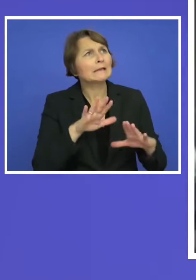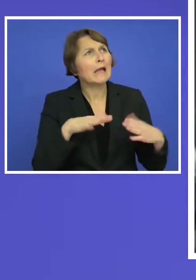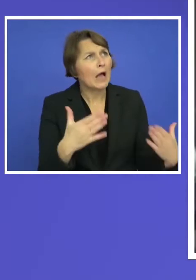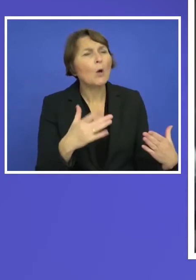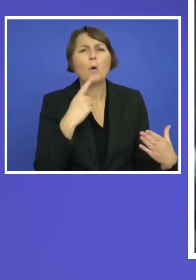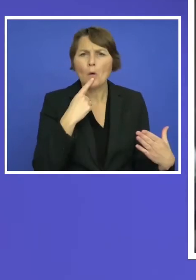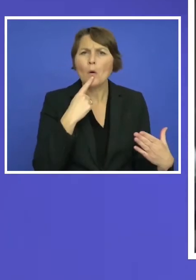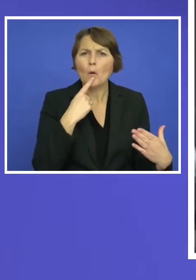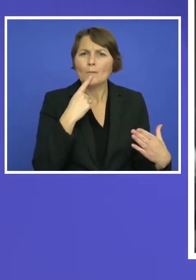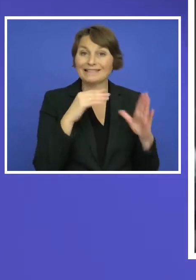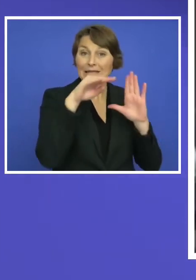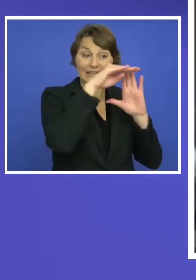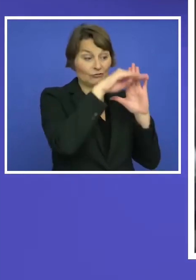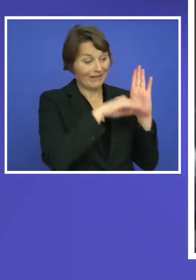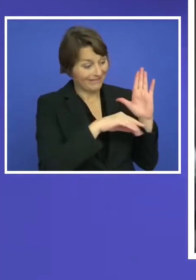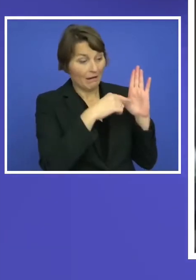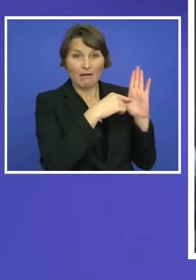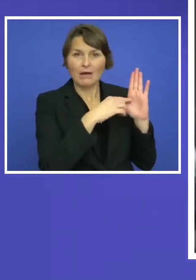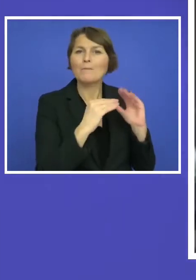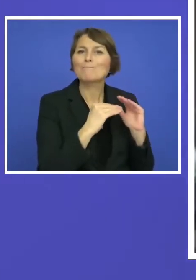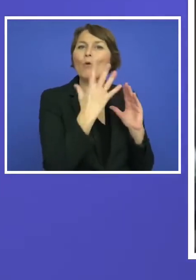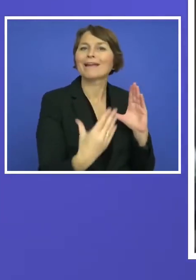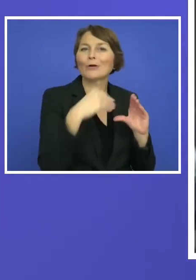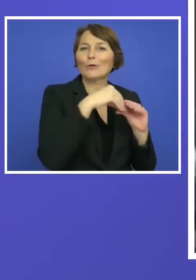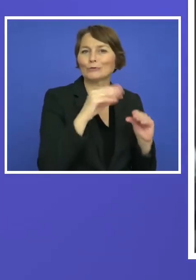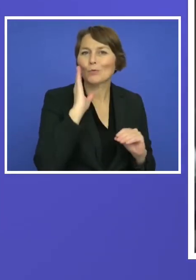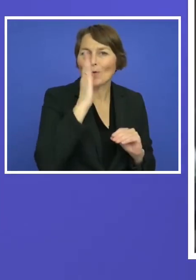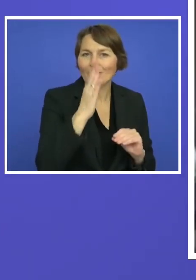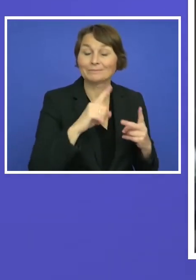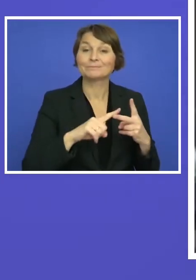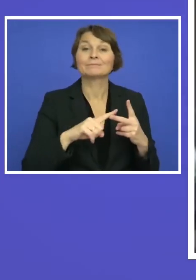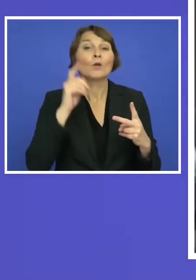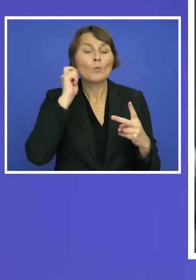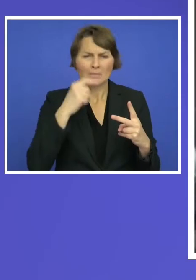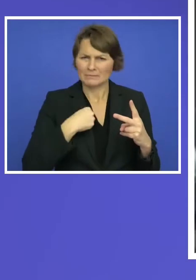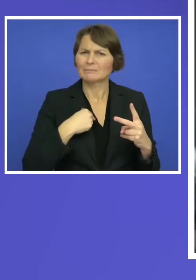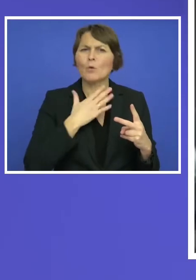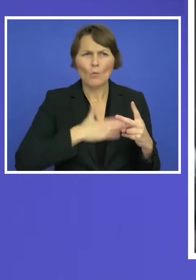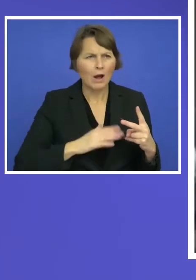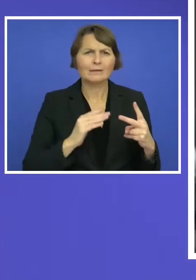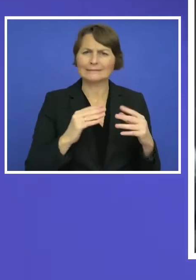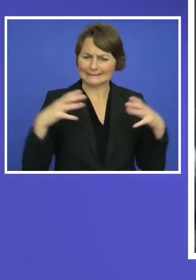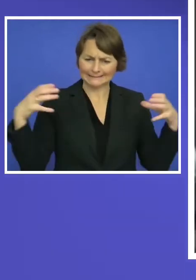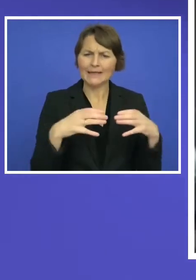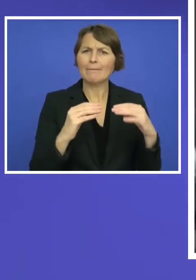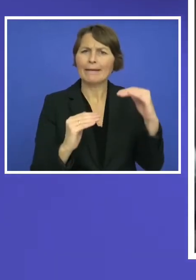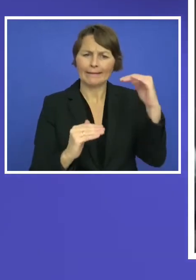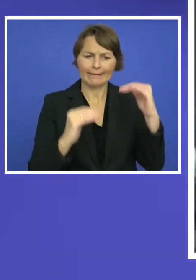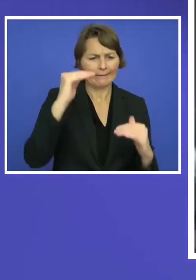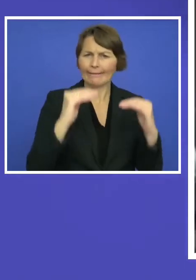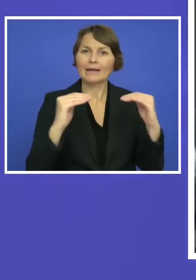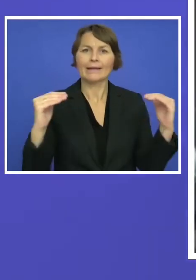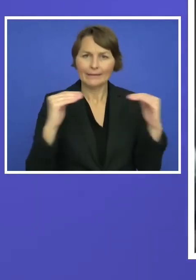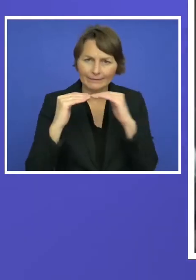being presented. We know that when we have gender equal teams, decision-making bodies, not only will we have more